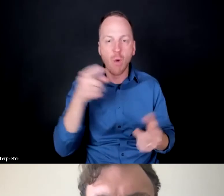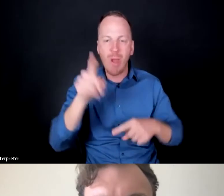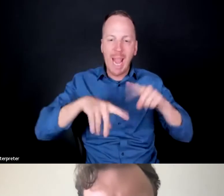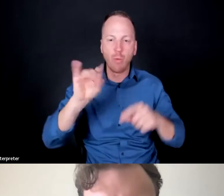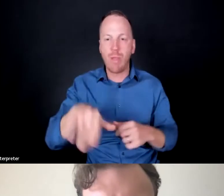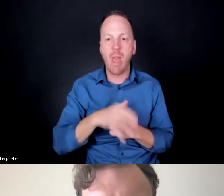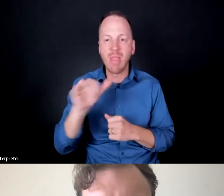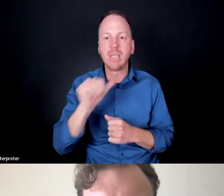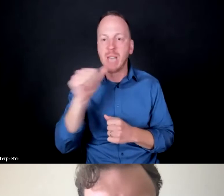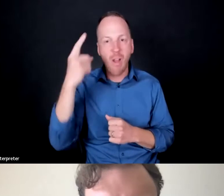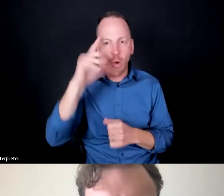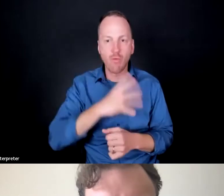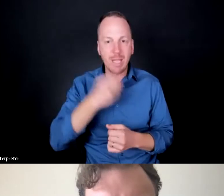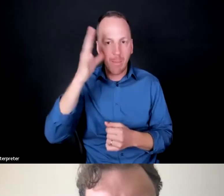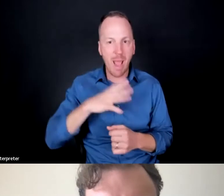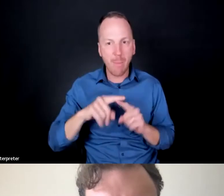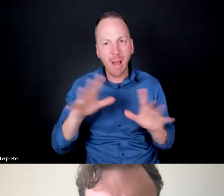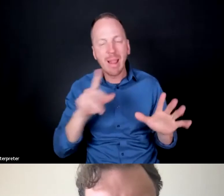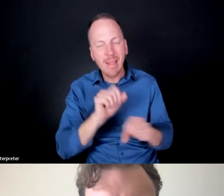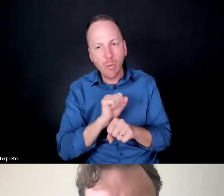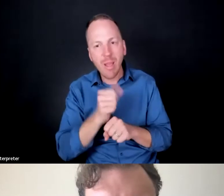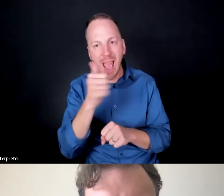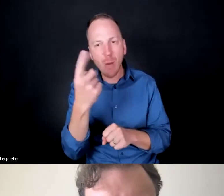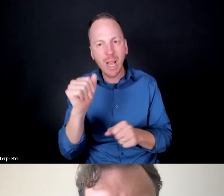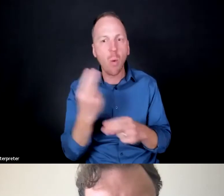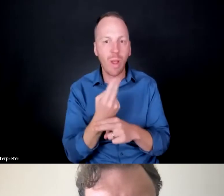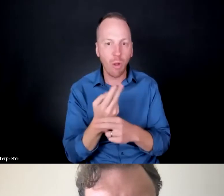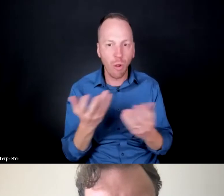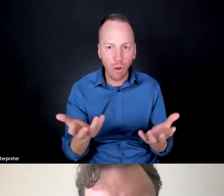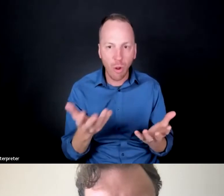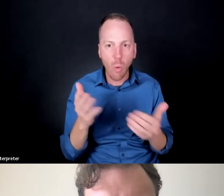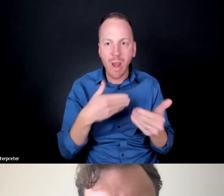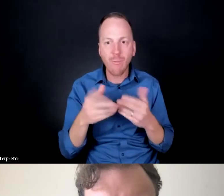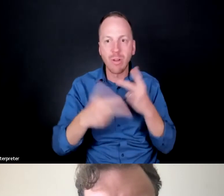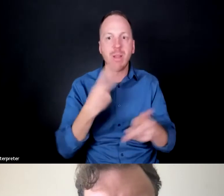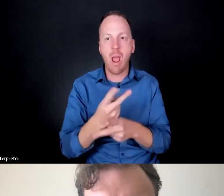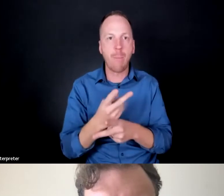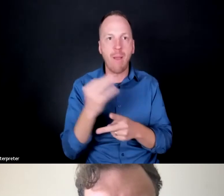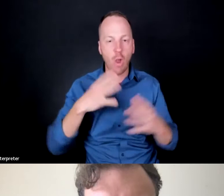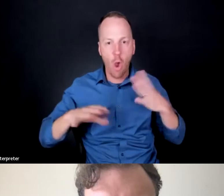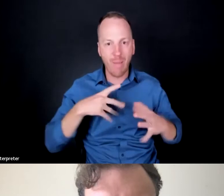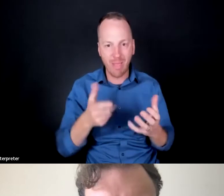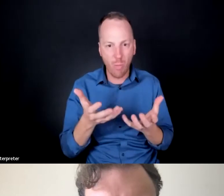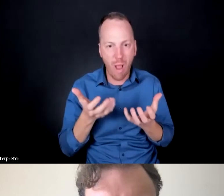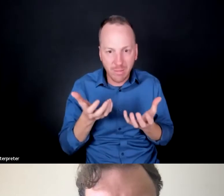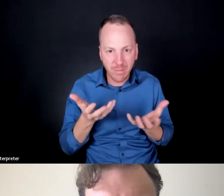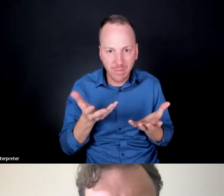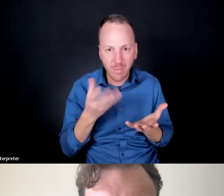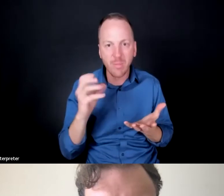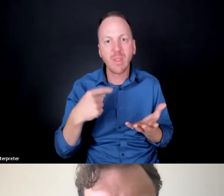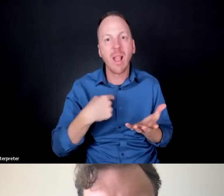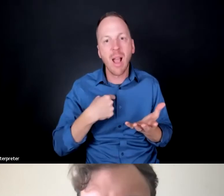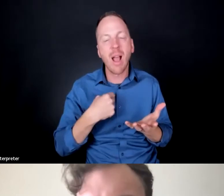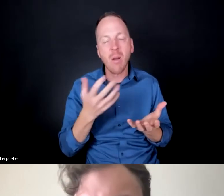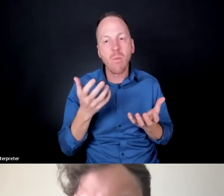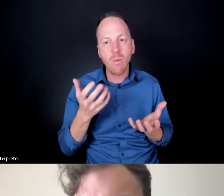do that. That's not for a trans man. But it's like literally anybody can wear whatever type of garment they want. And so I just like